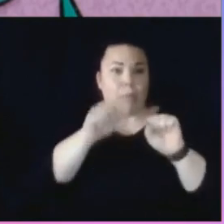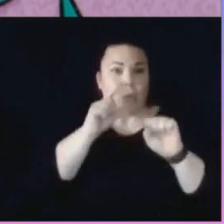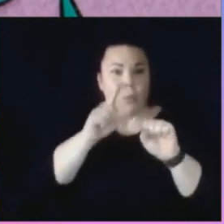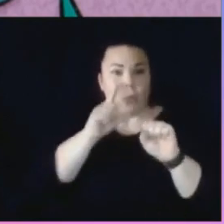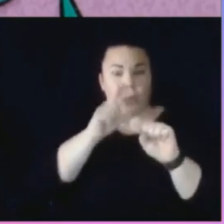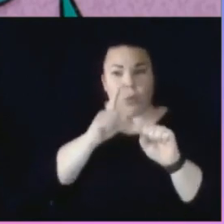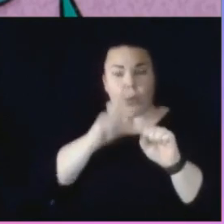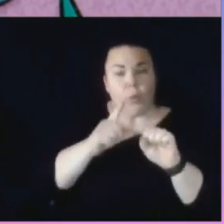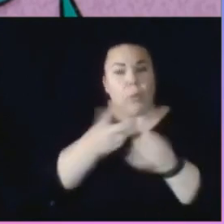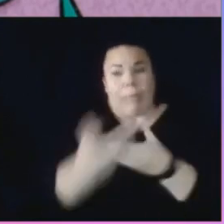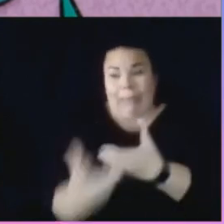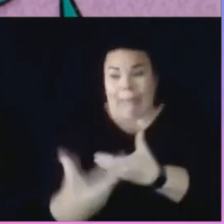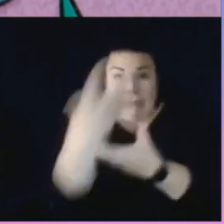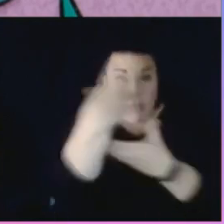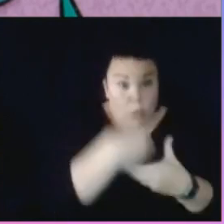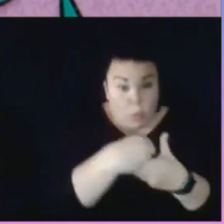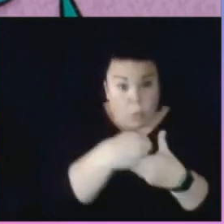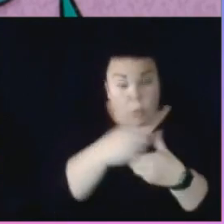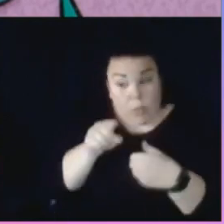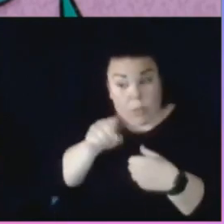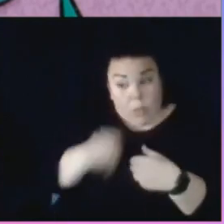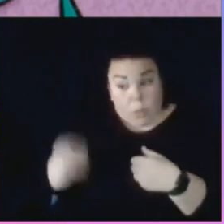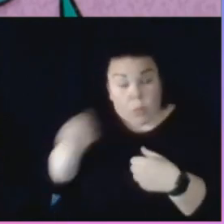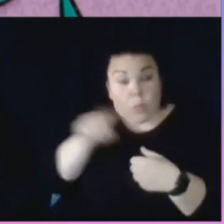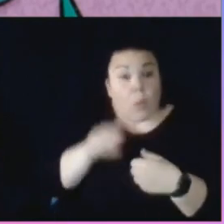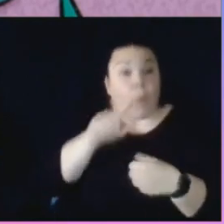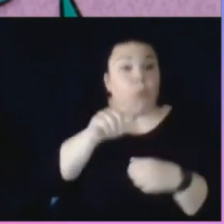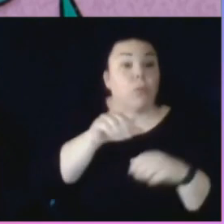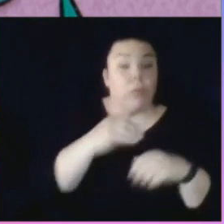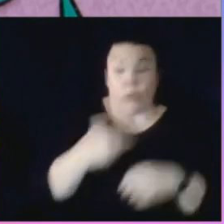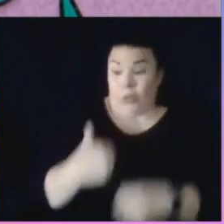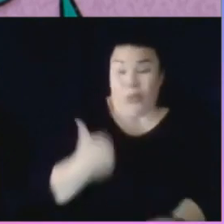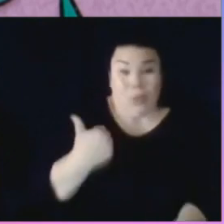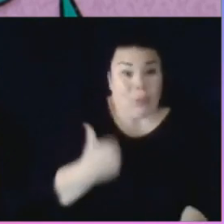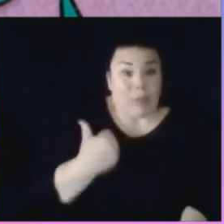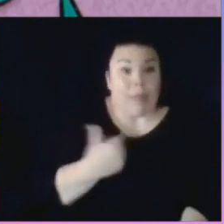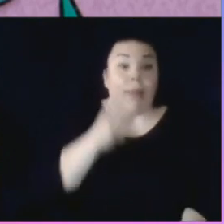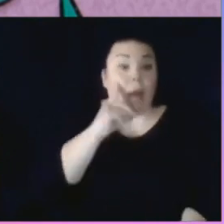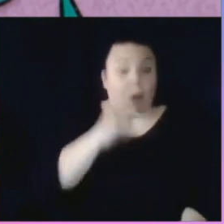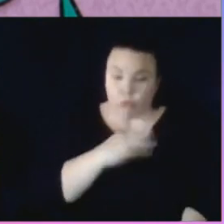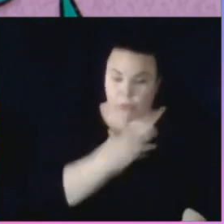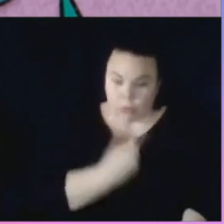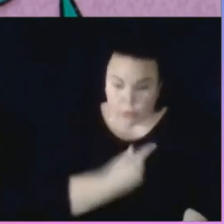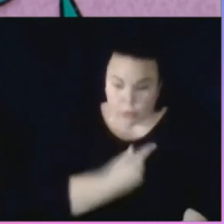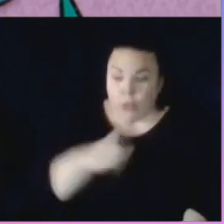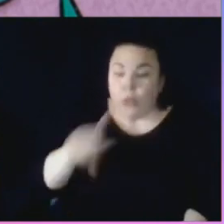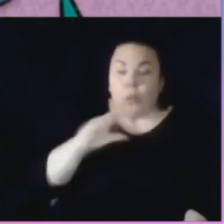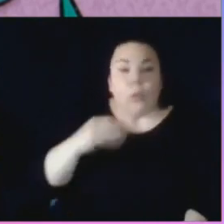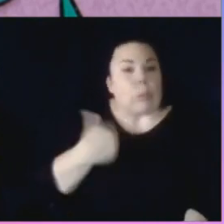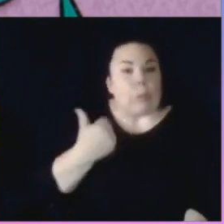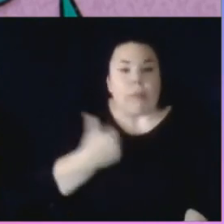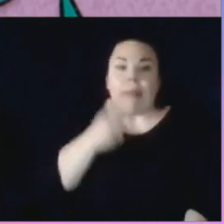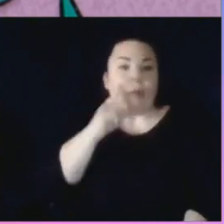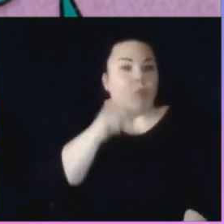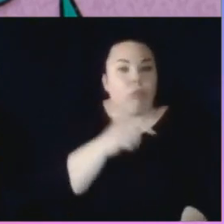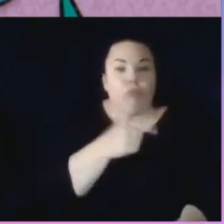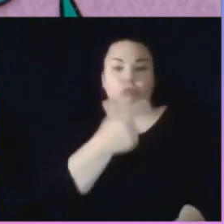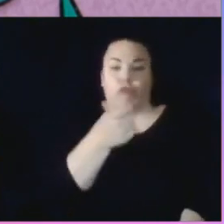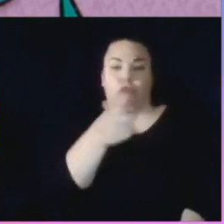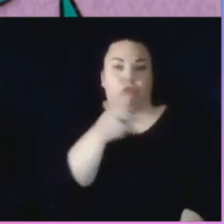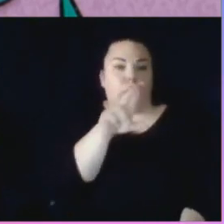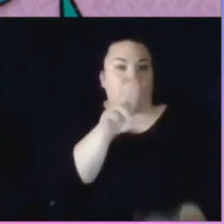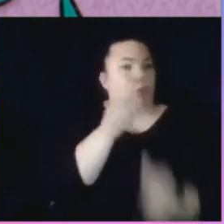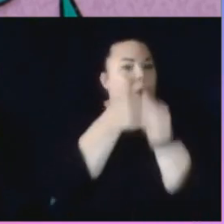our conversations, because these folks are the people who are being targeted right now. And one of the things that I really want young people to understand, and